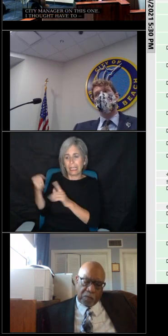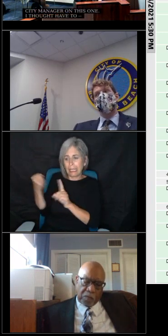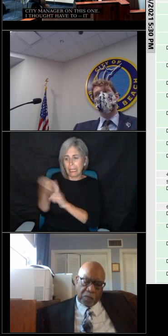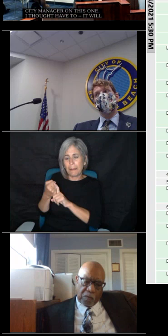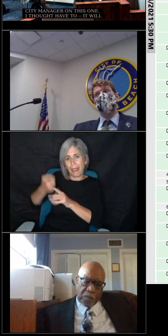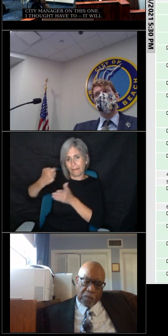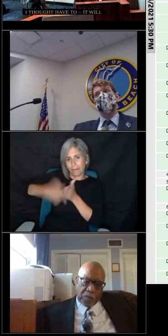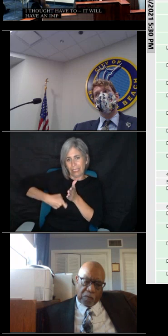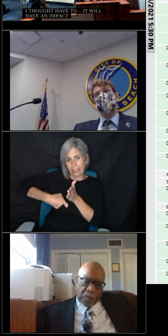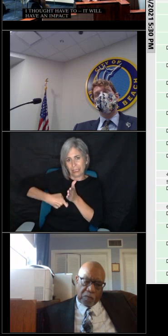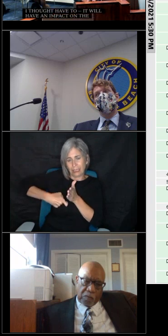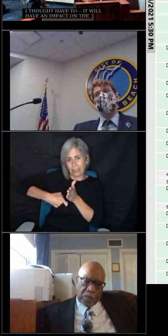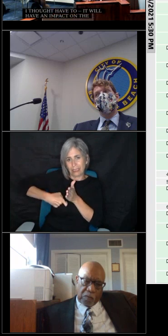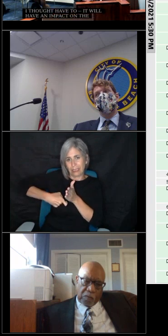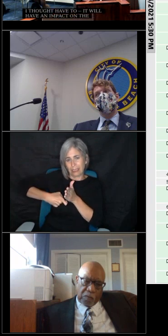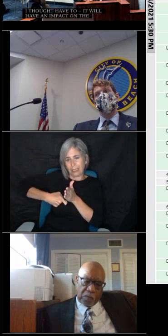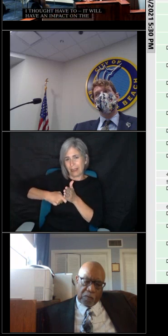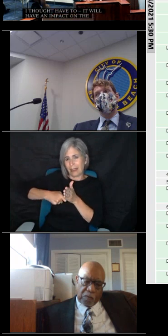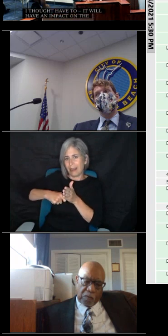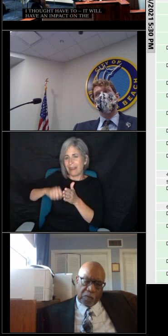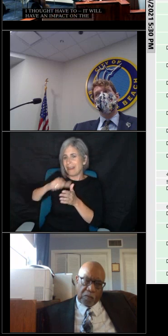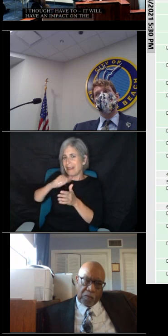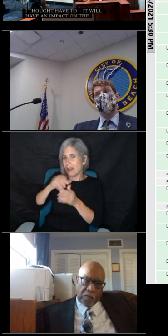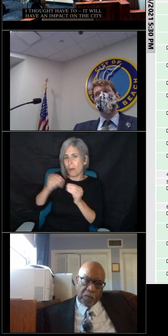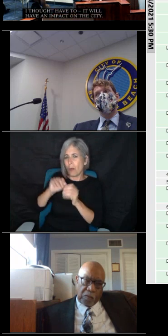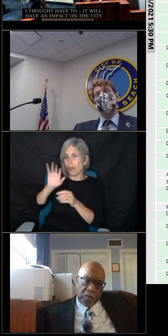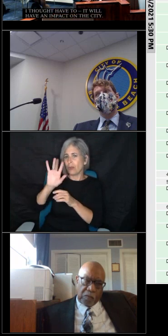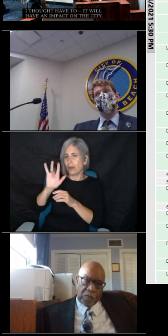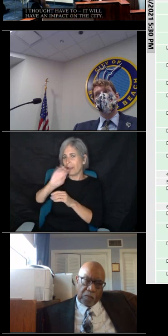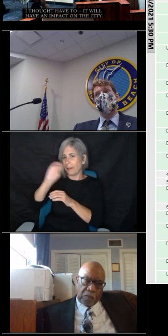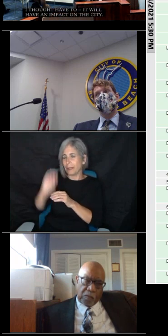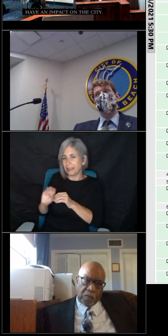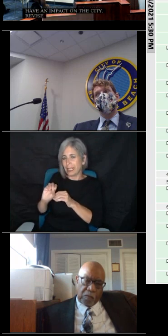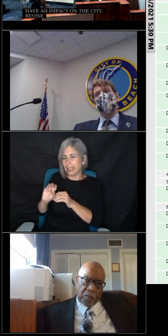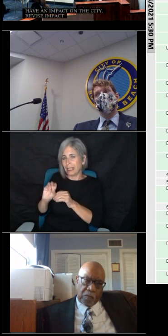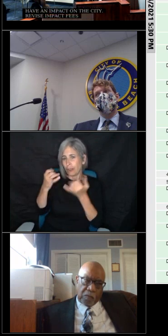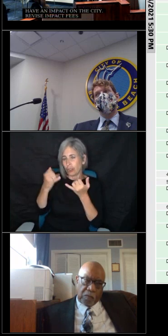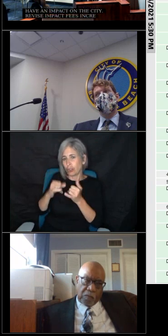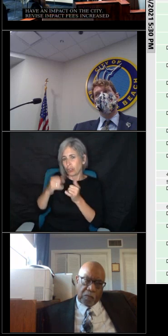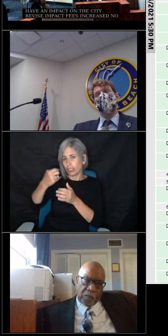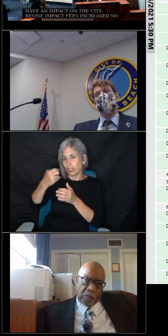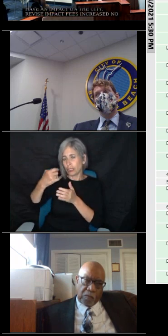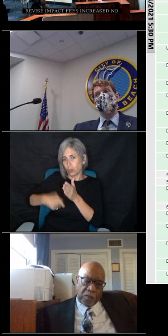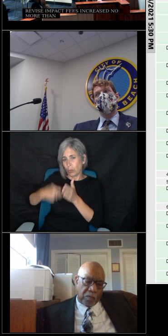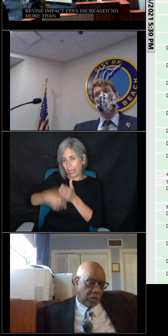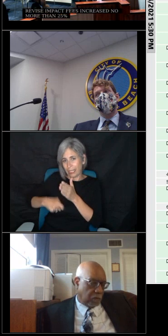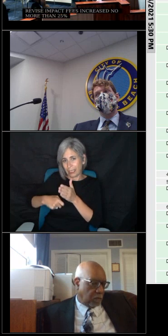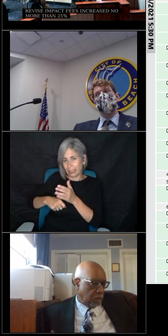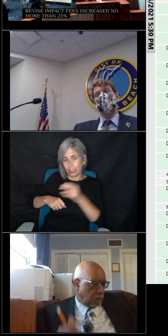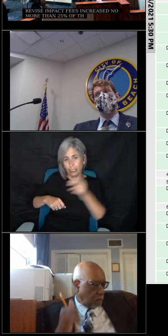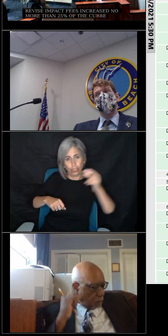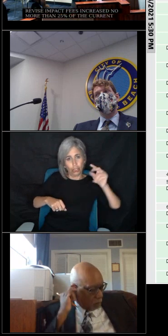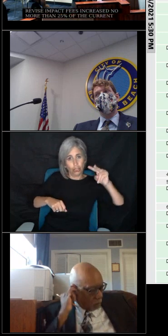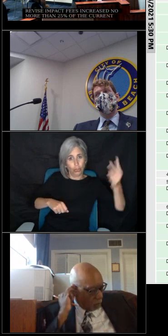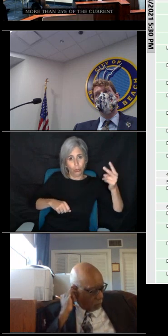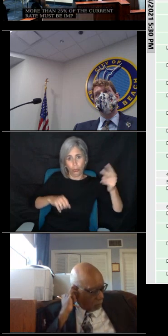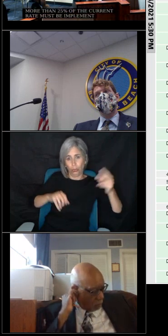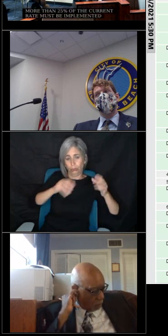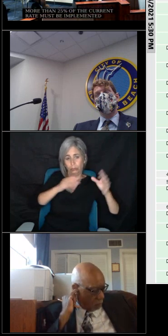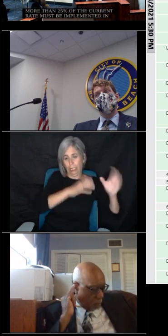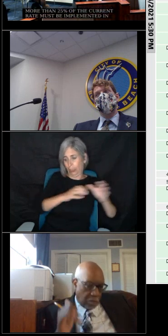are no more than 25% of the current rate must be implemented in 2 equal annual increments. If increased